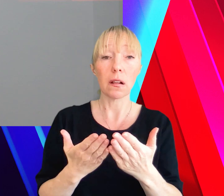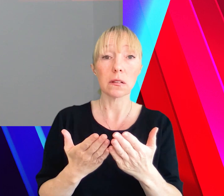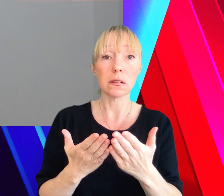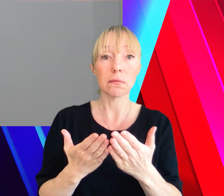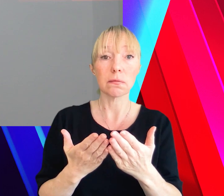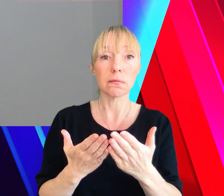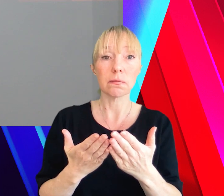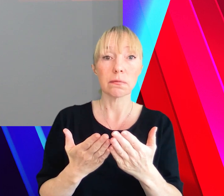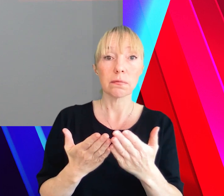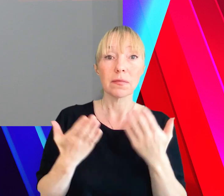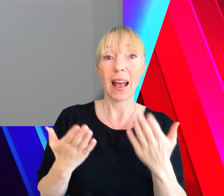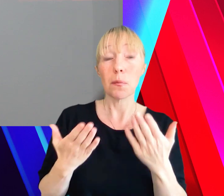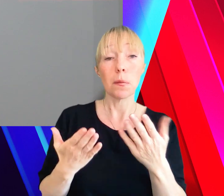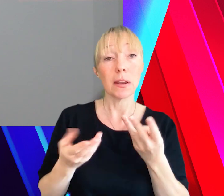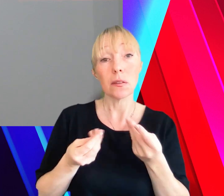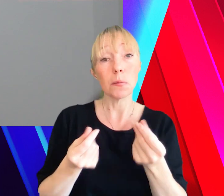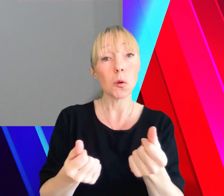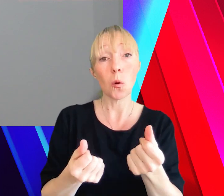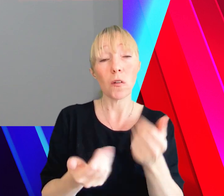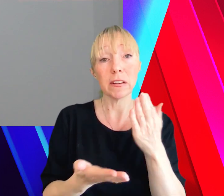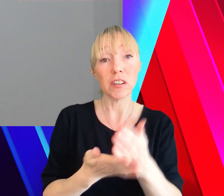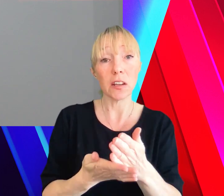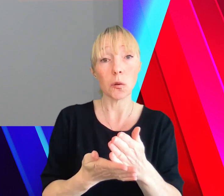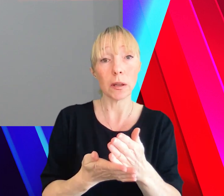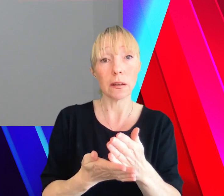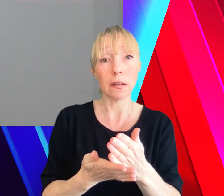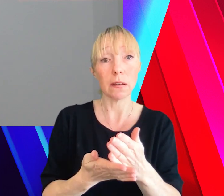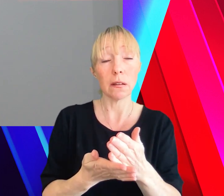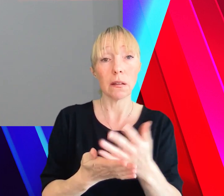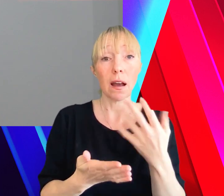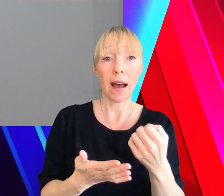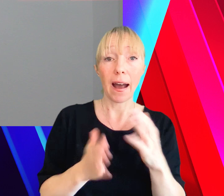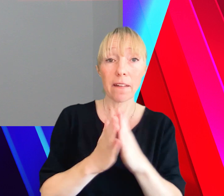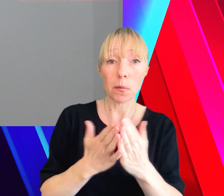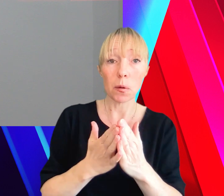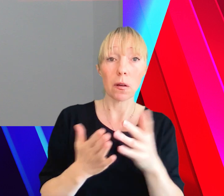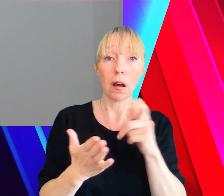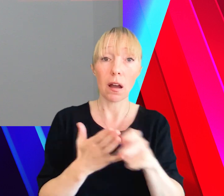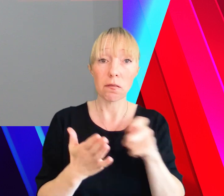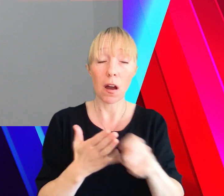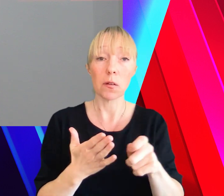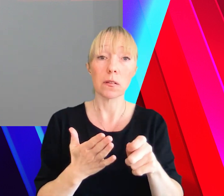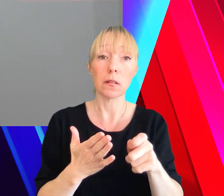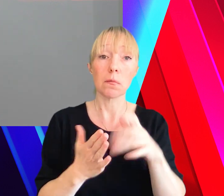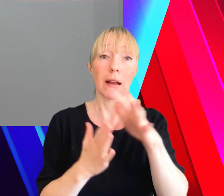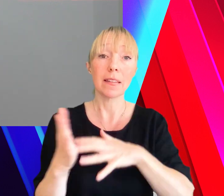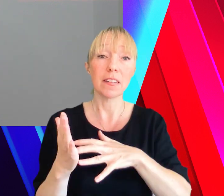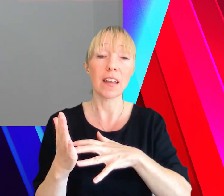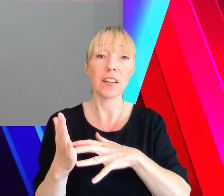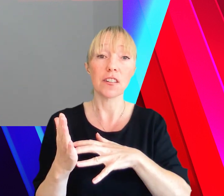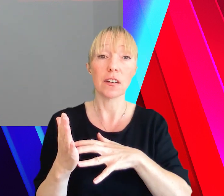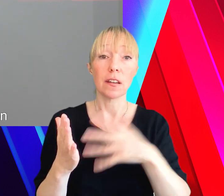fan world, and it's like, I think as it is, it's quite pure and genuine. And it's like, I have this book